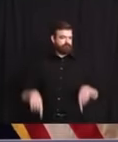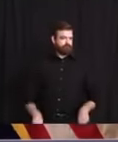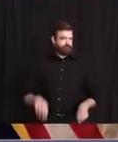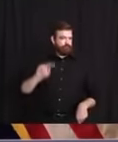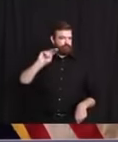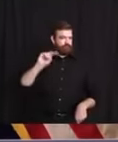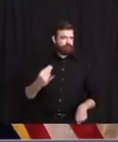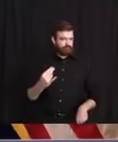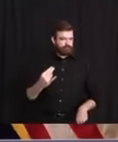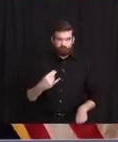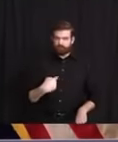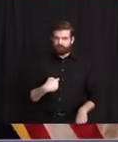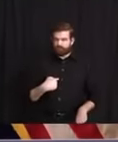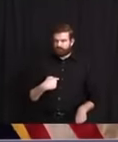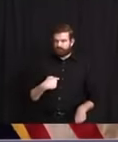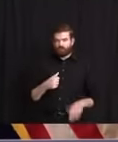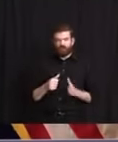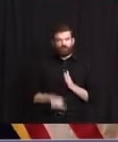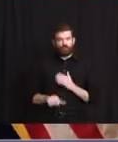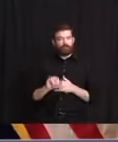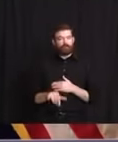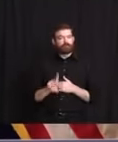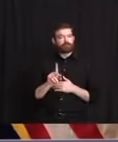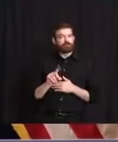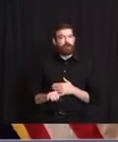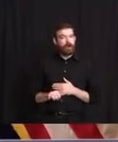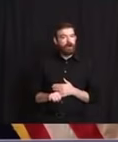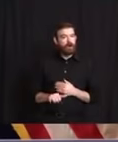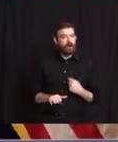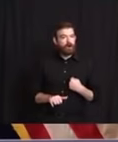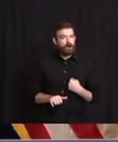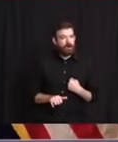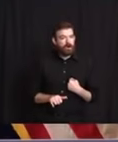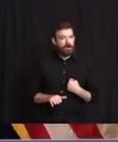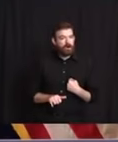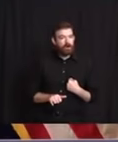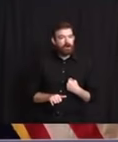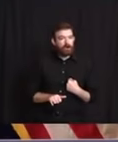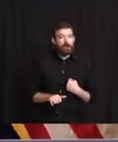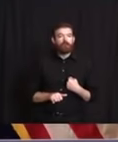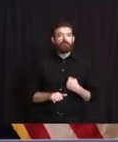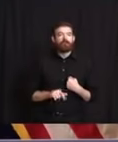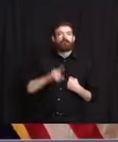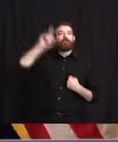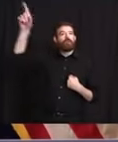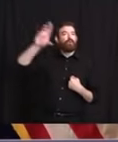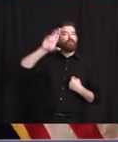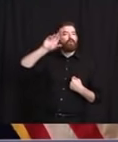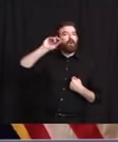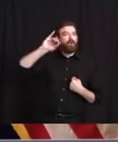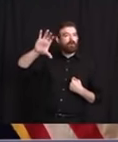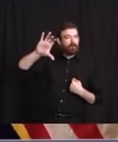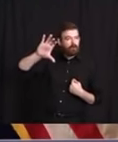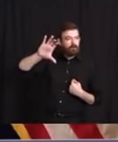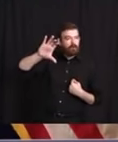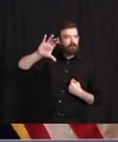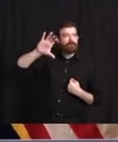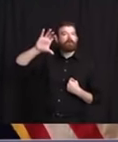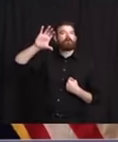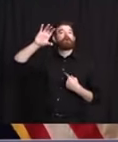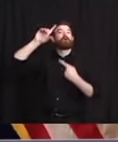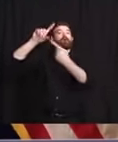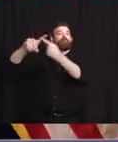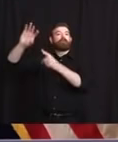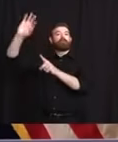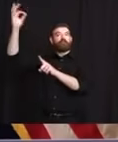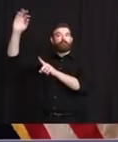a different room. It was over at the Rock until Friday, March 13th. So that's 2.5 months. And I'll bet you